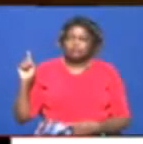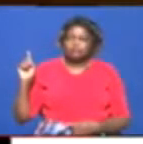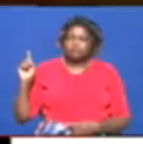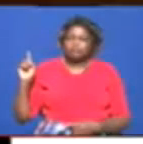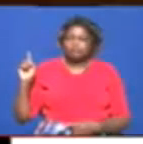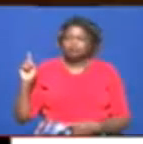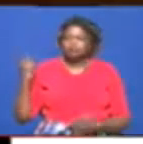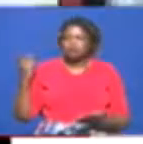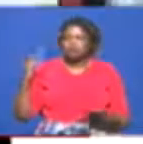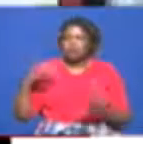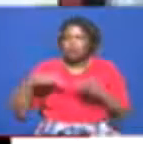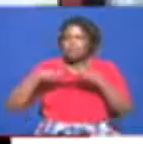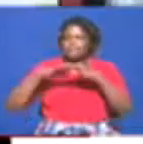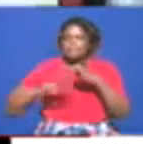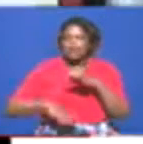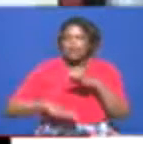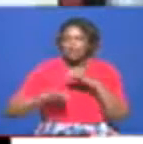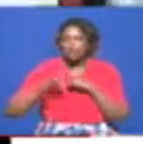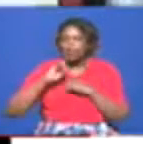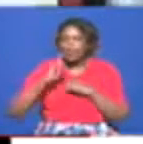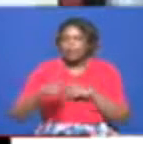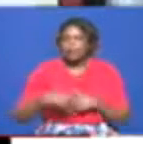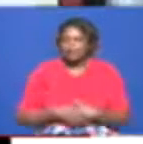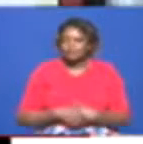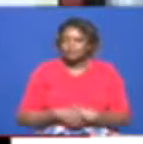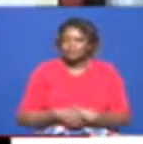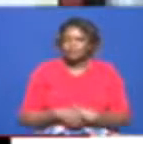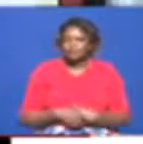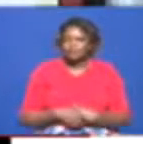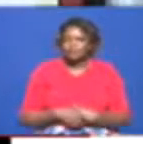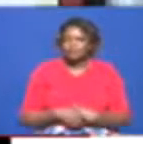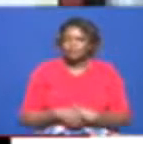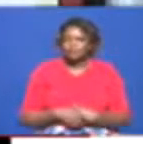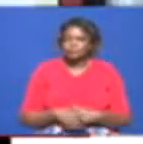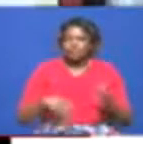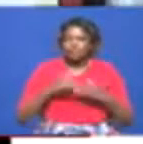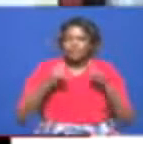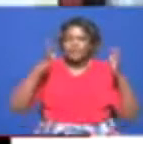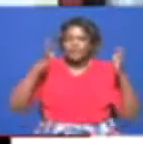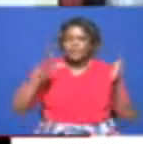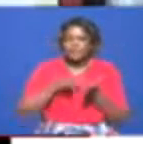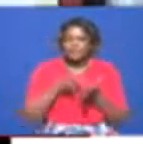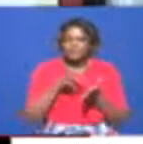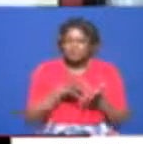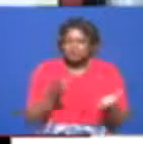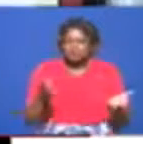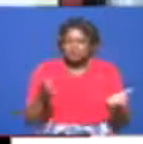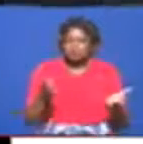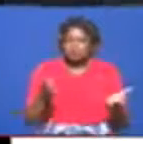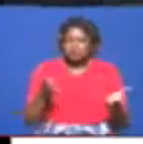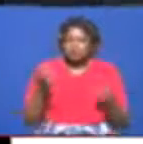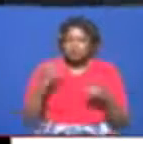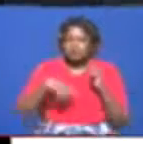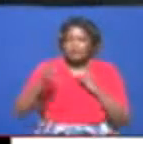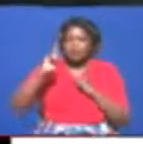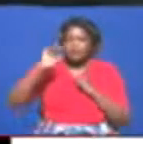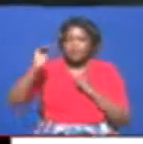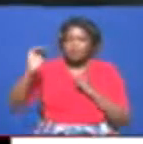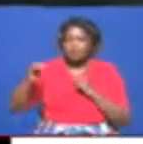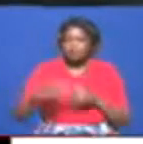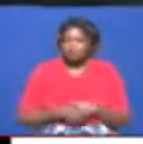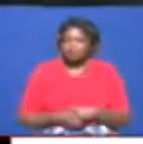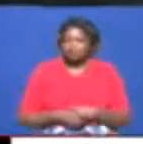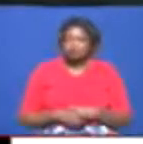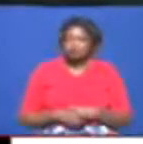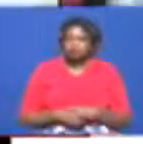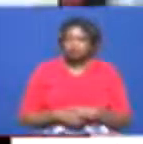below 100. All these major cases come from Nairobi County. It is not